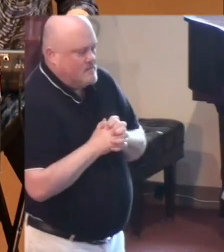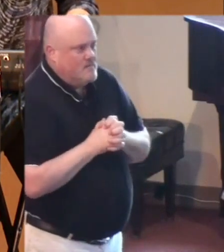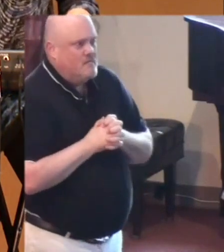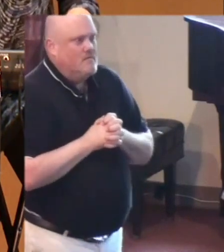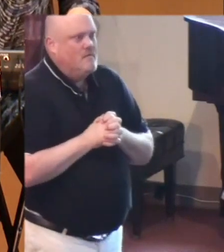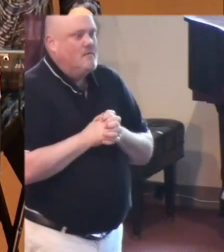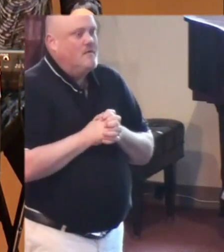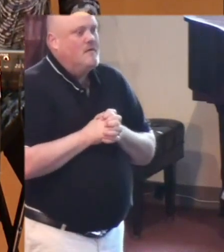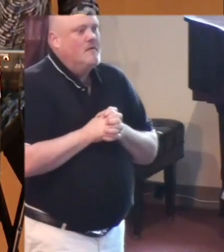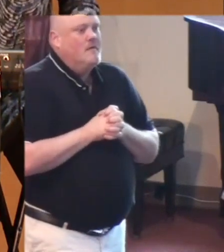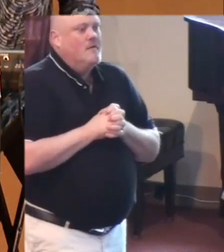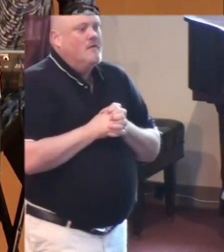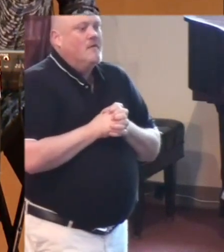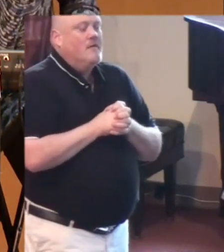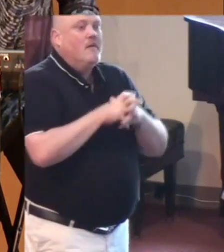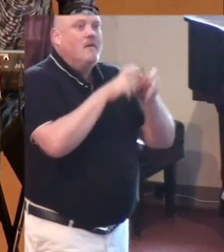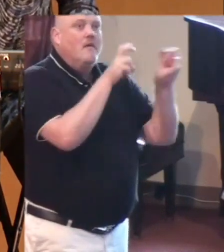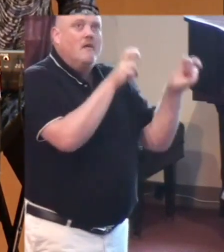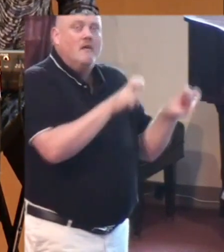wings. To